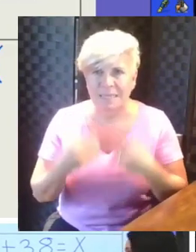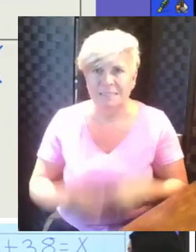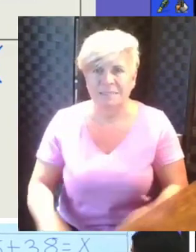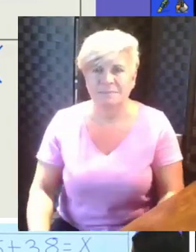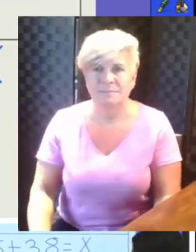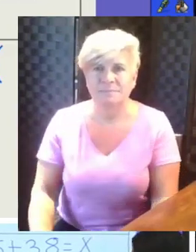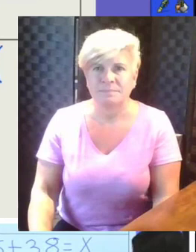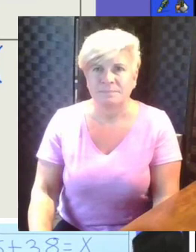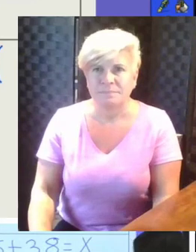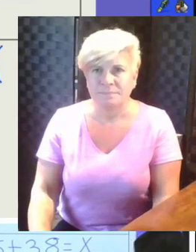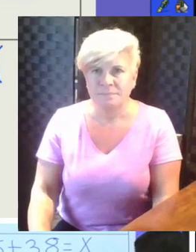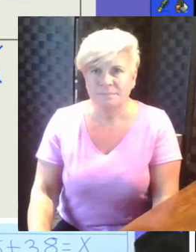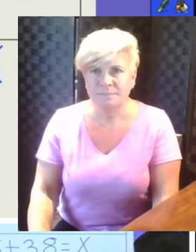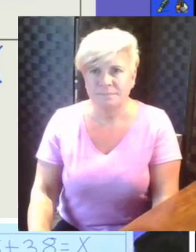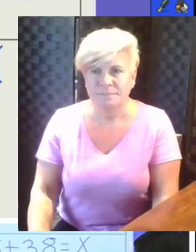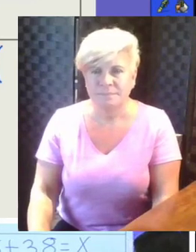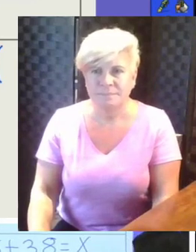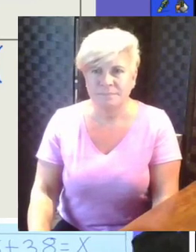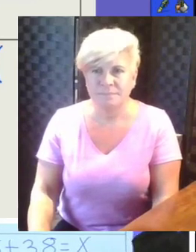has.